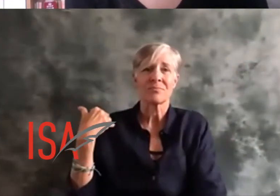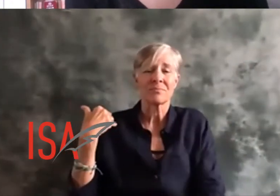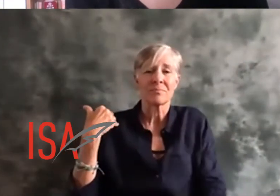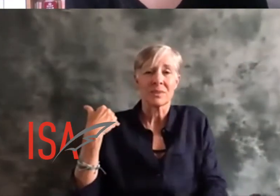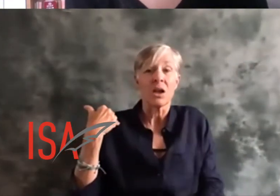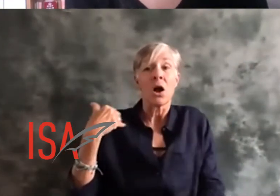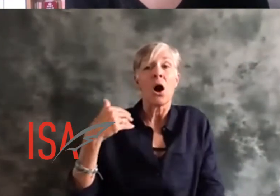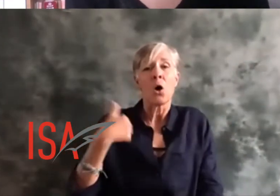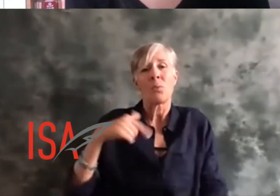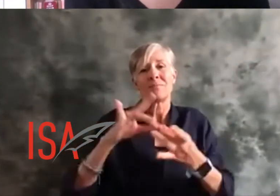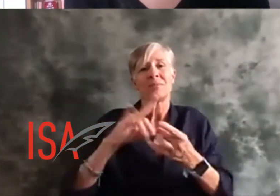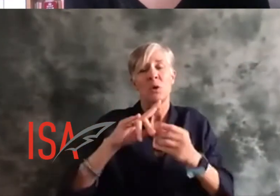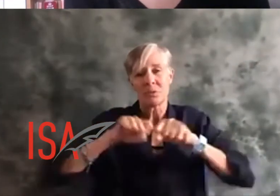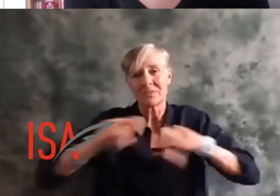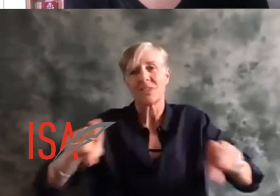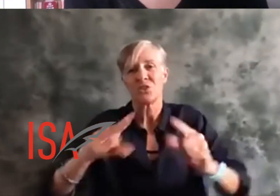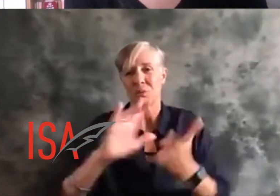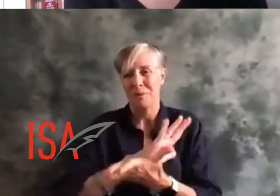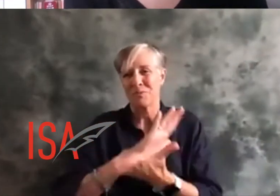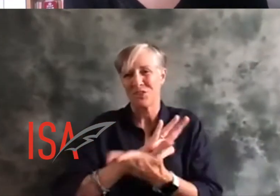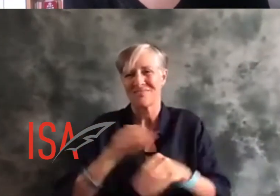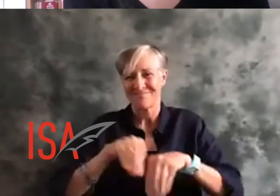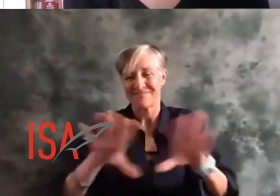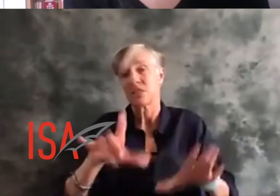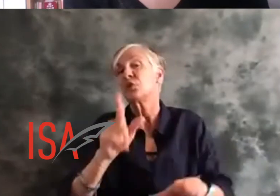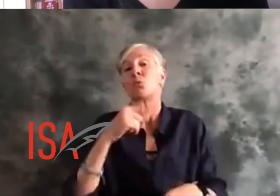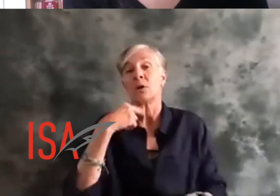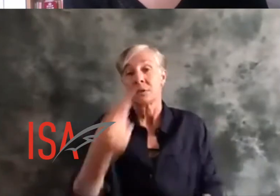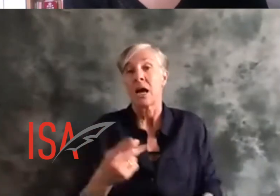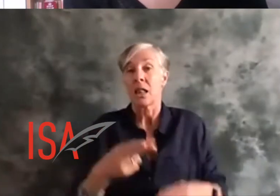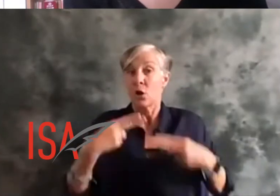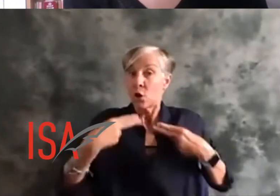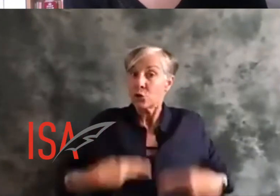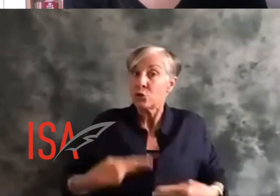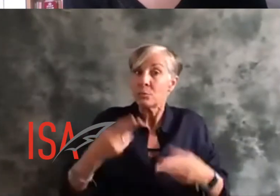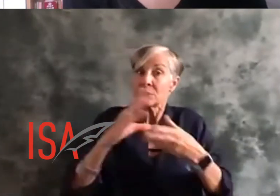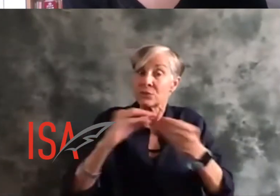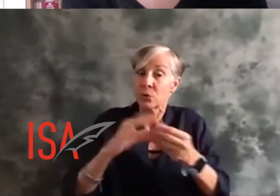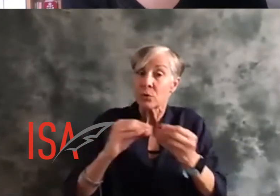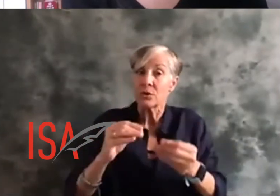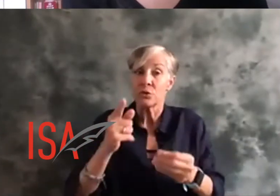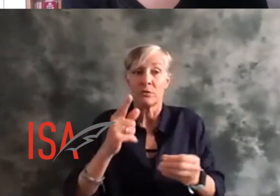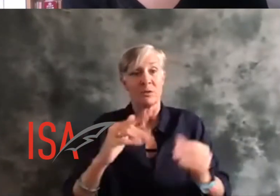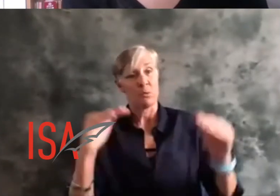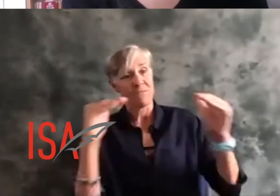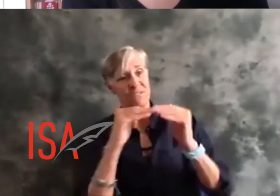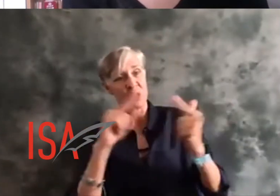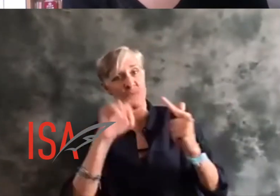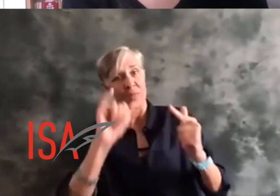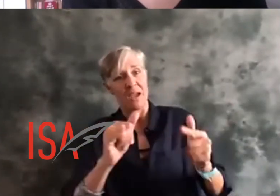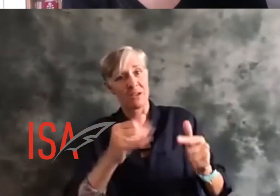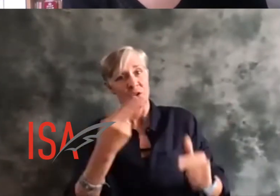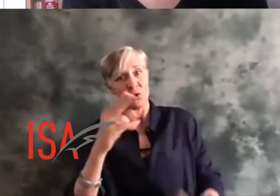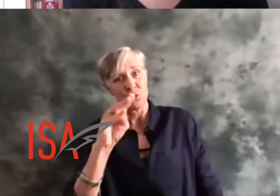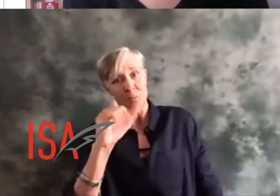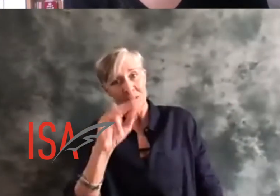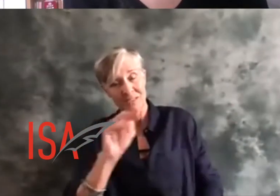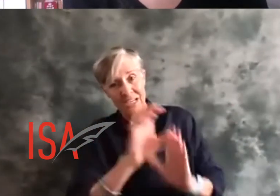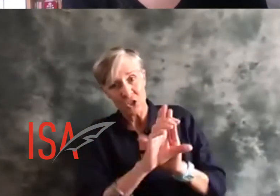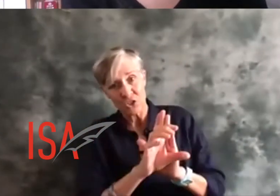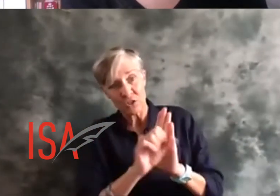get, are you really telling this human story, and have you done justice to your characters? And if you can answer that for